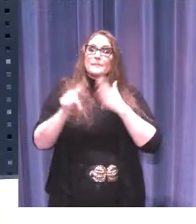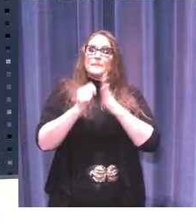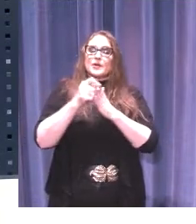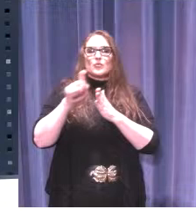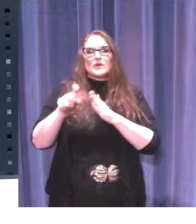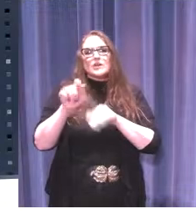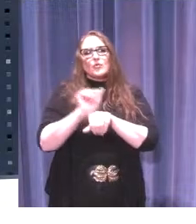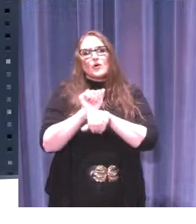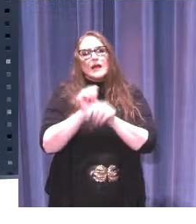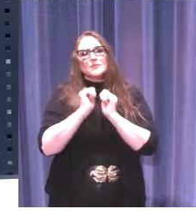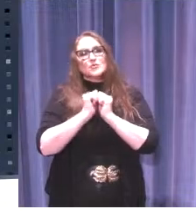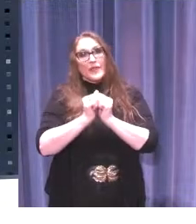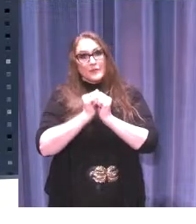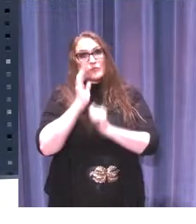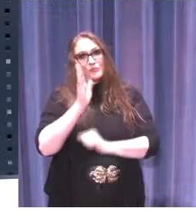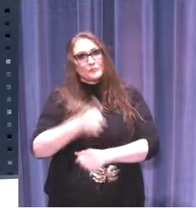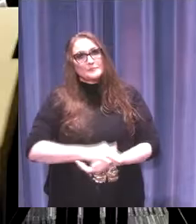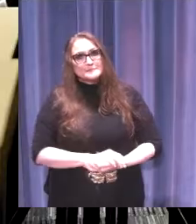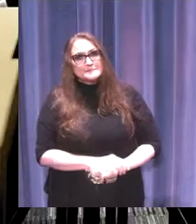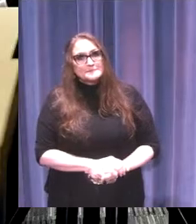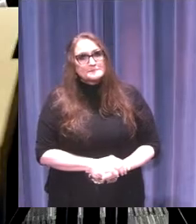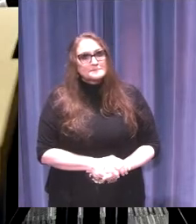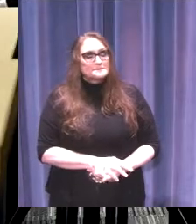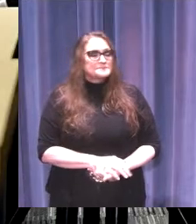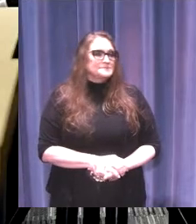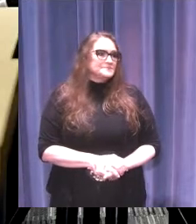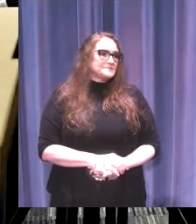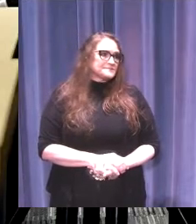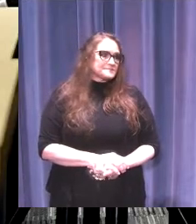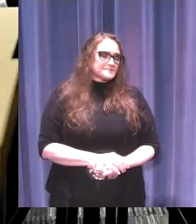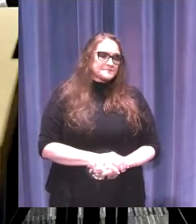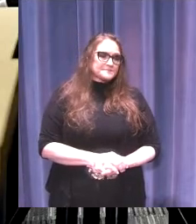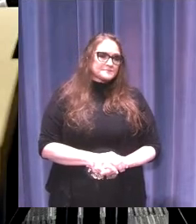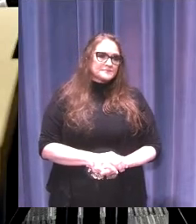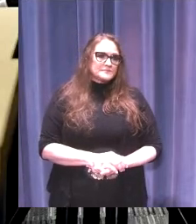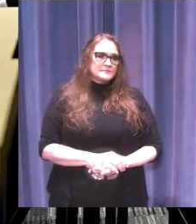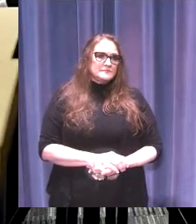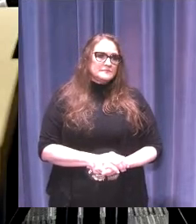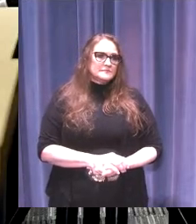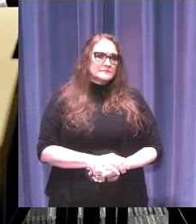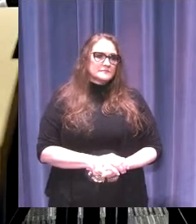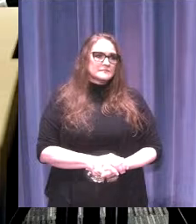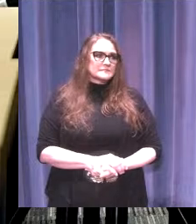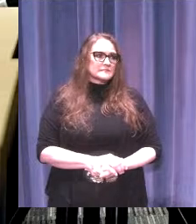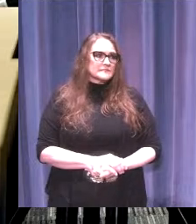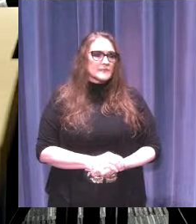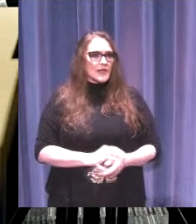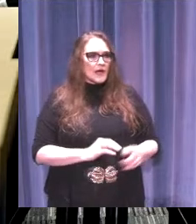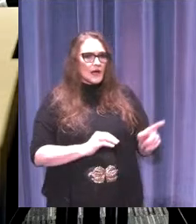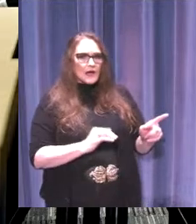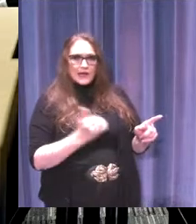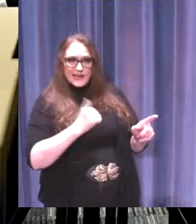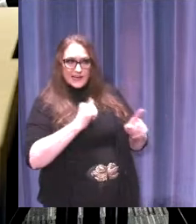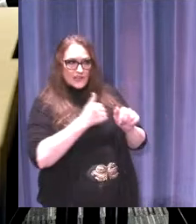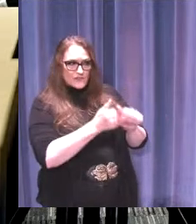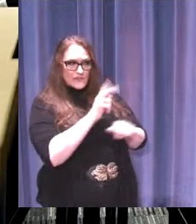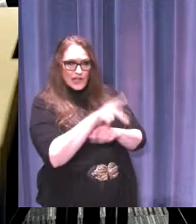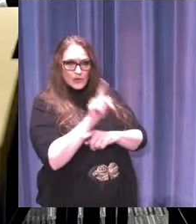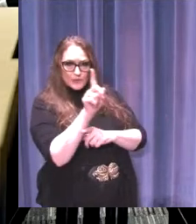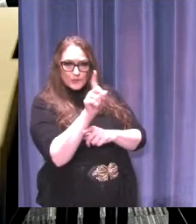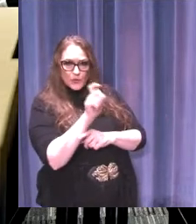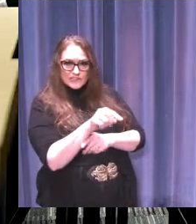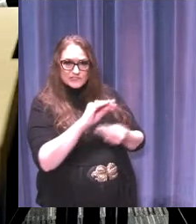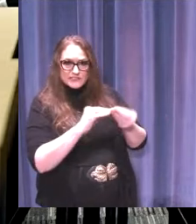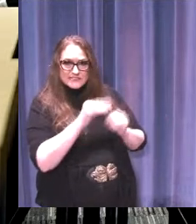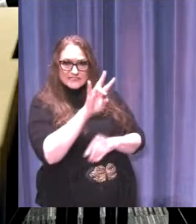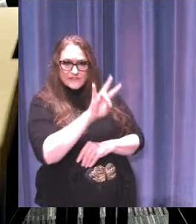on those together. Are there any follow-up questions on items